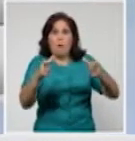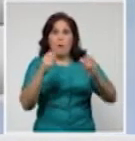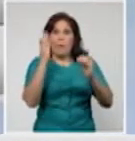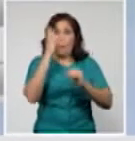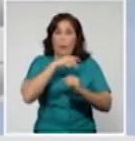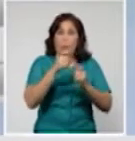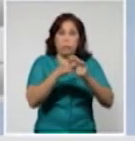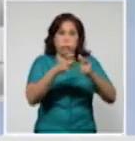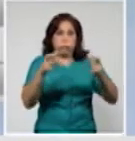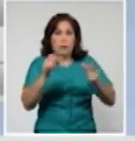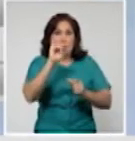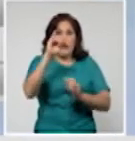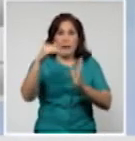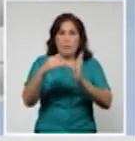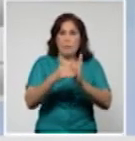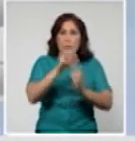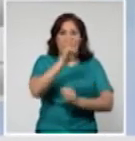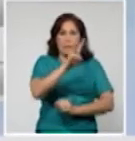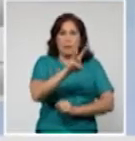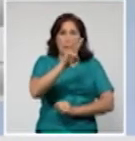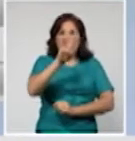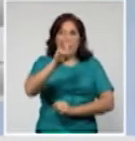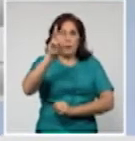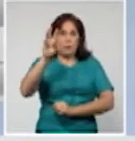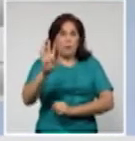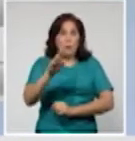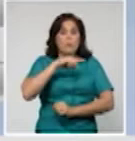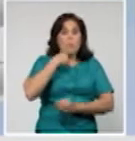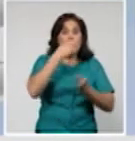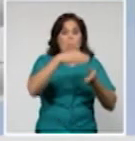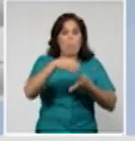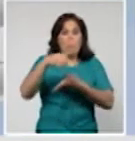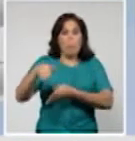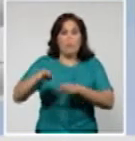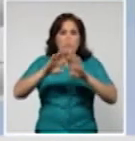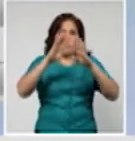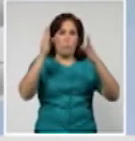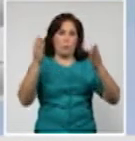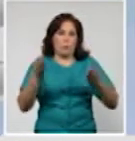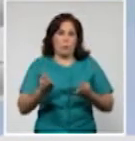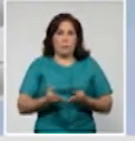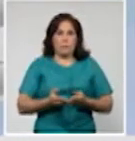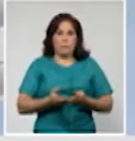24,204,686 confirmed cases since the start of the pandemic.